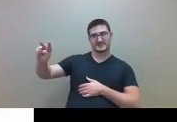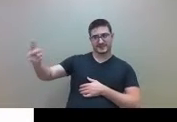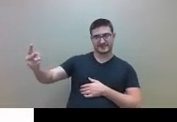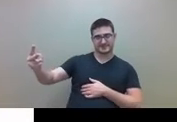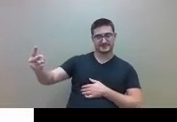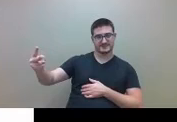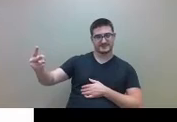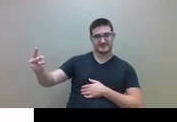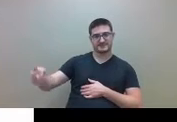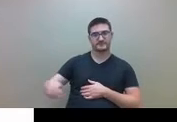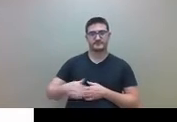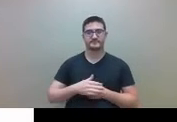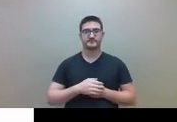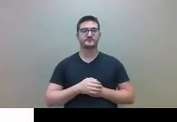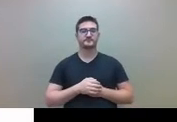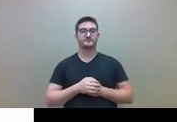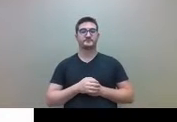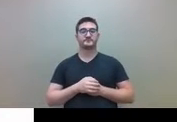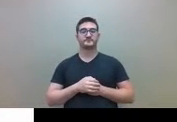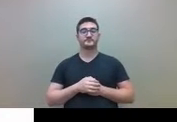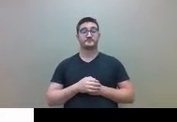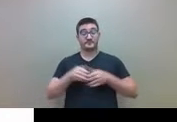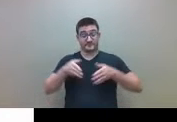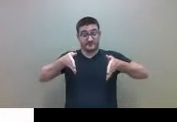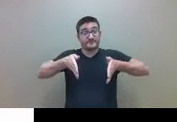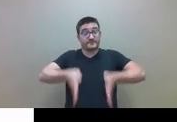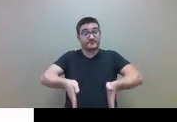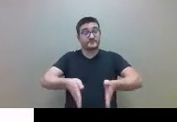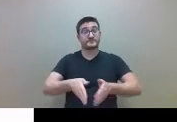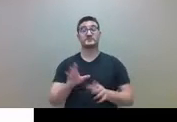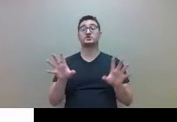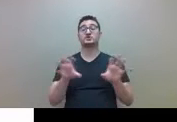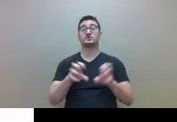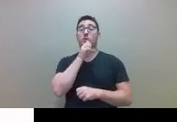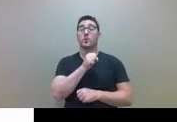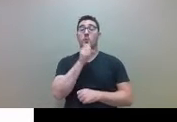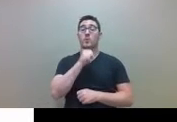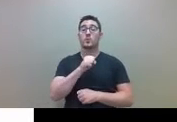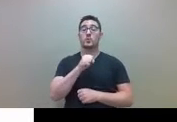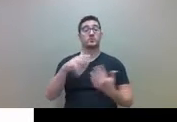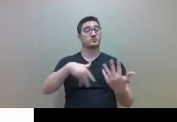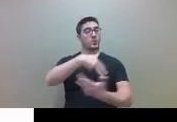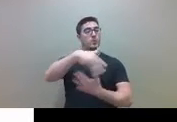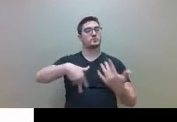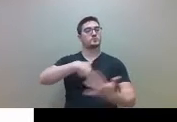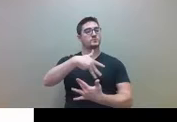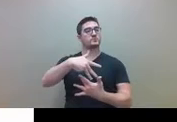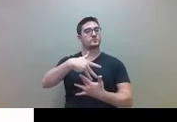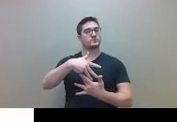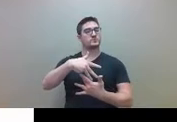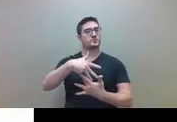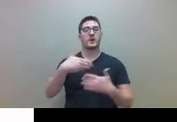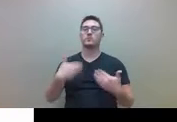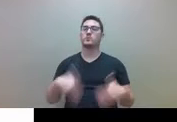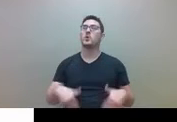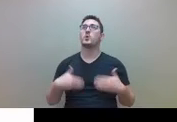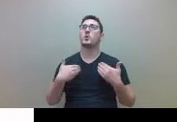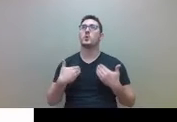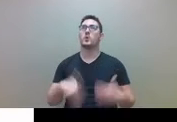Okay. Socially, this is really important. And this also really tends to fall to the